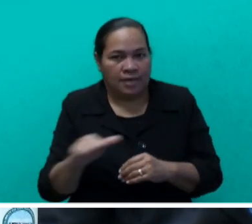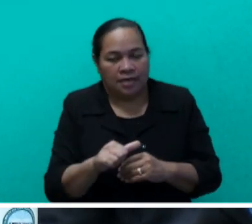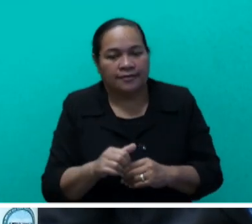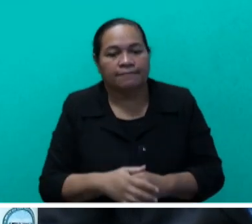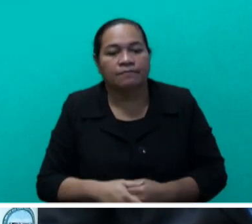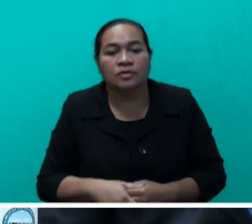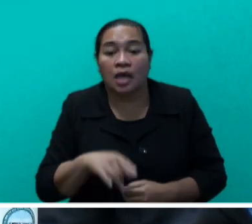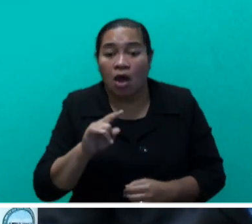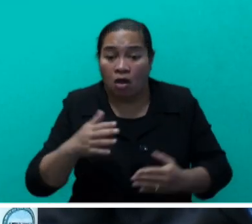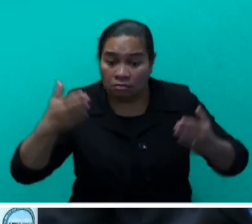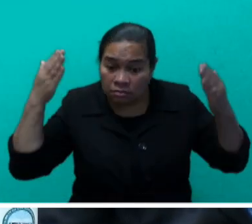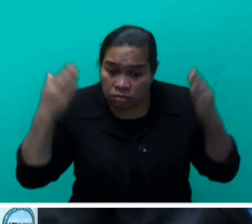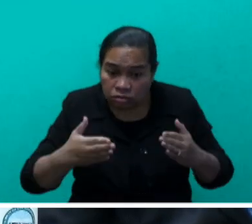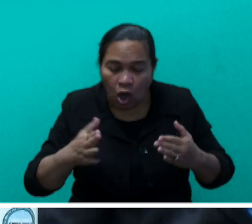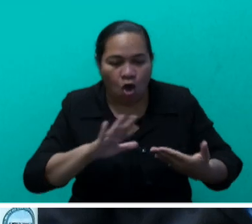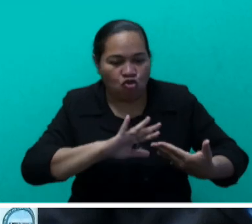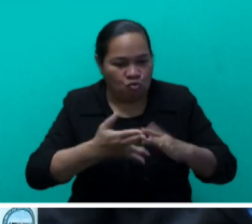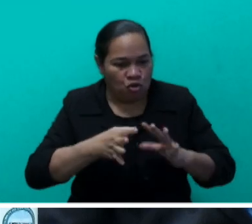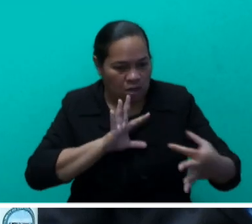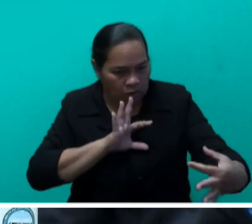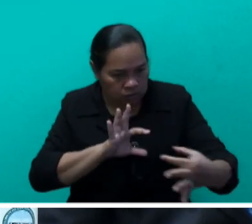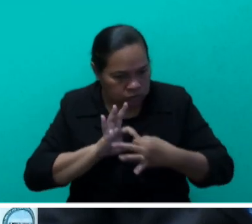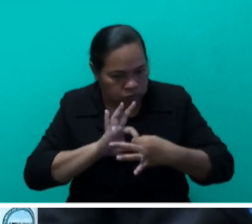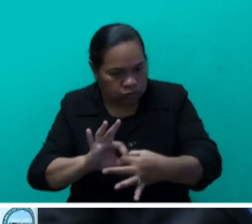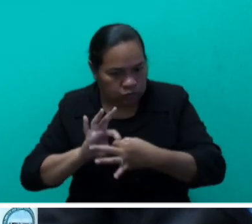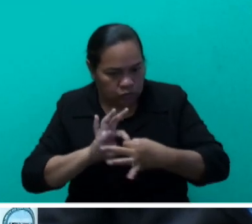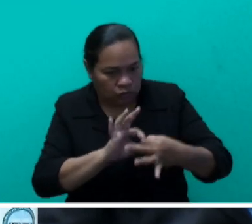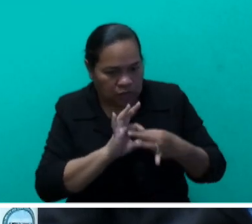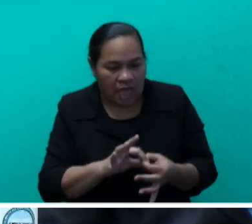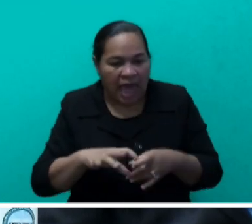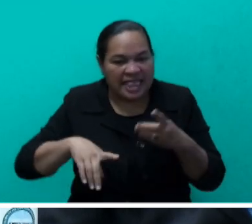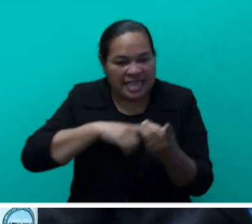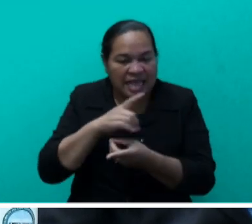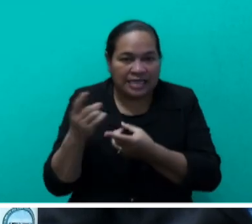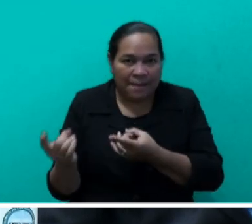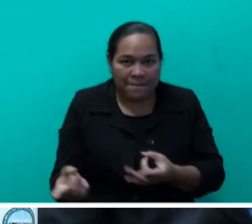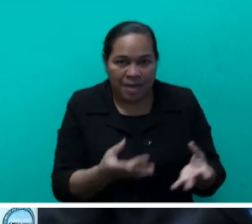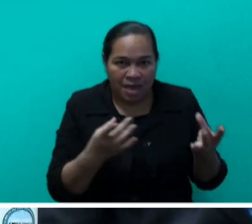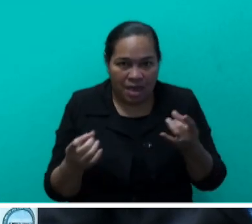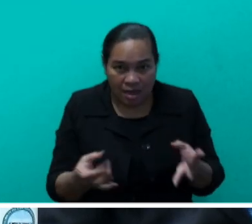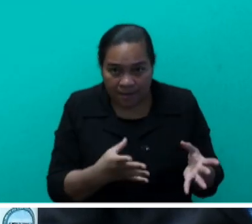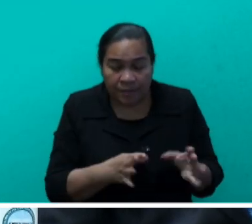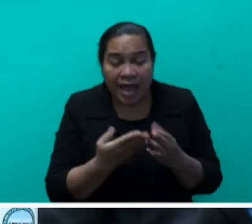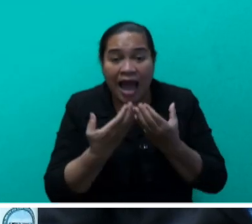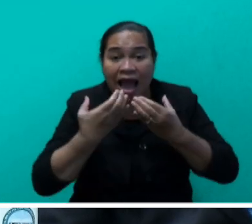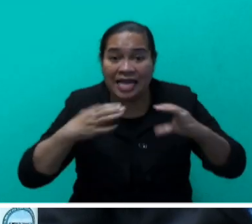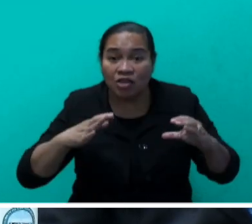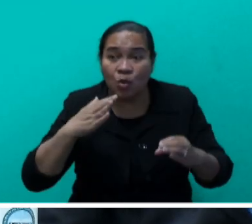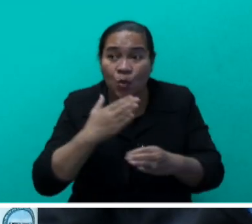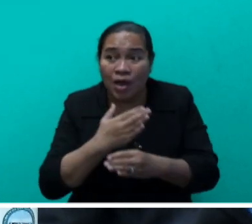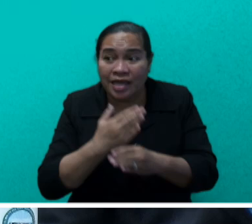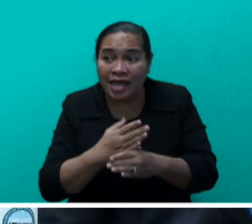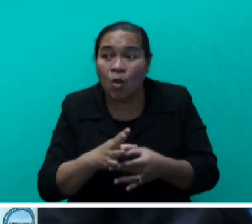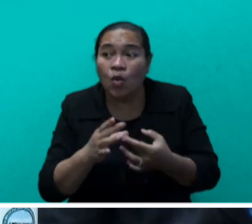an increasing focus on community engagement and disaster preparedness. The Council is working closely with the Chamber of